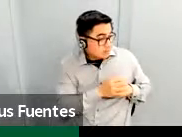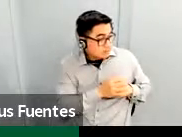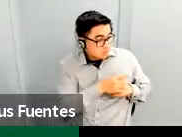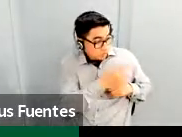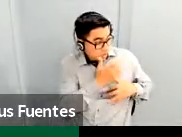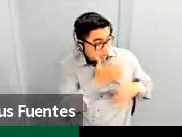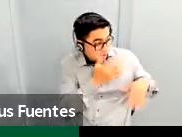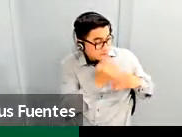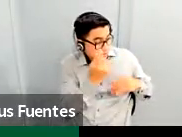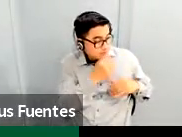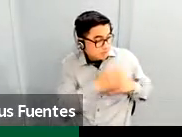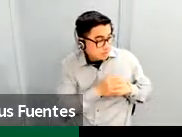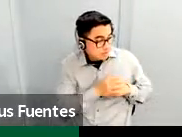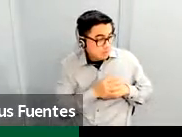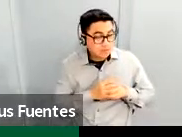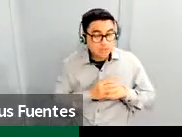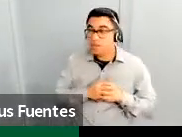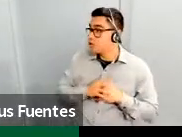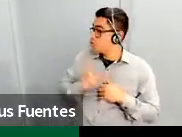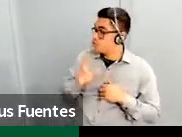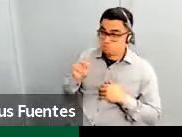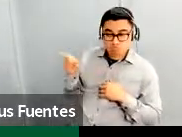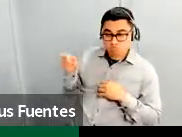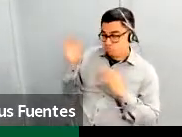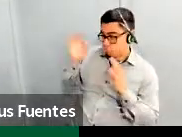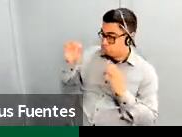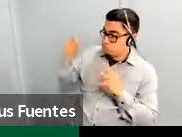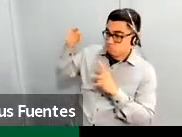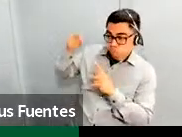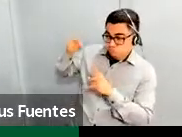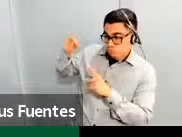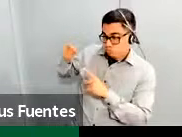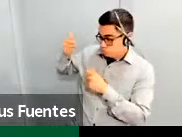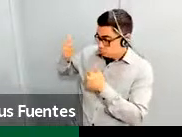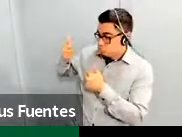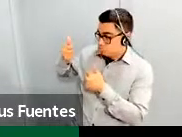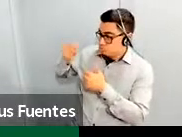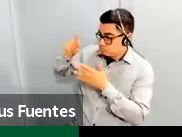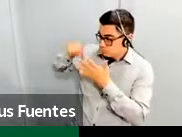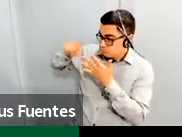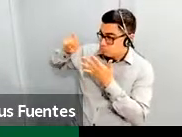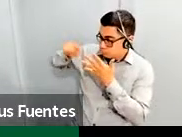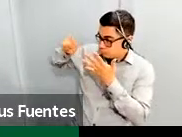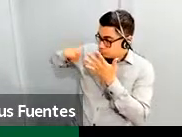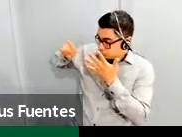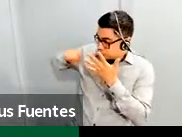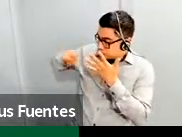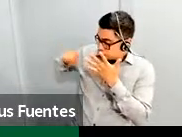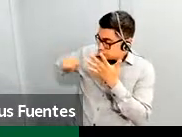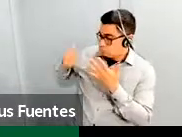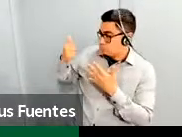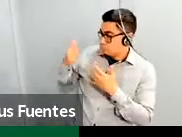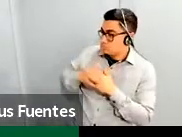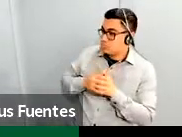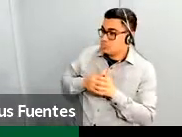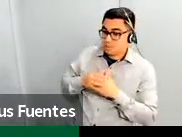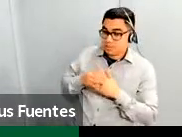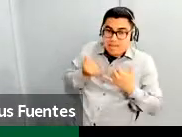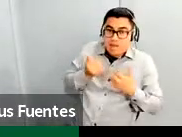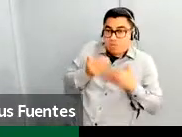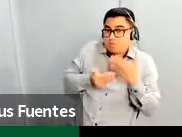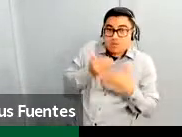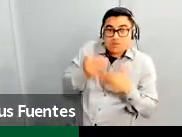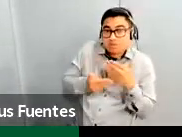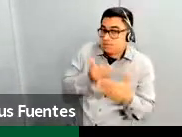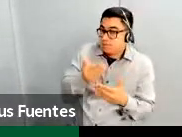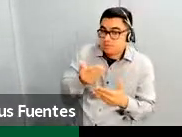all. We're, just really excited to be in this process right now, getting lots of input. And again, if